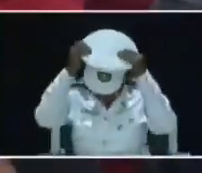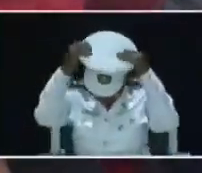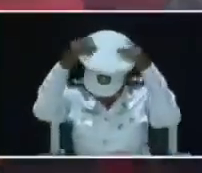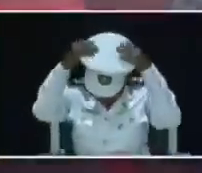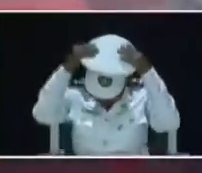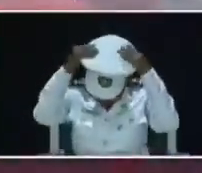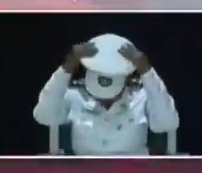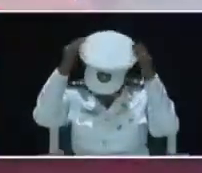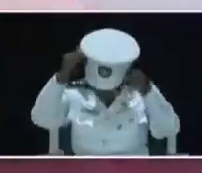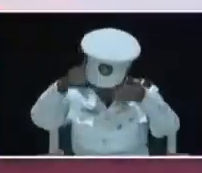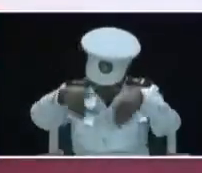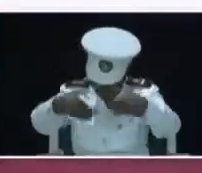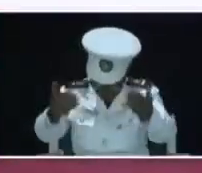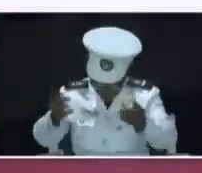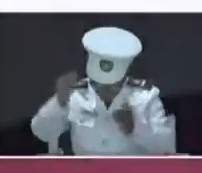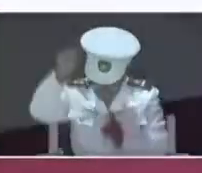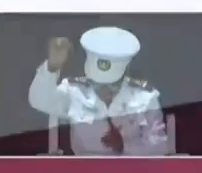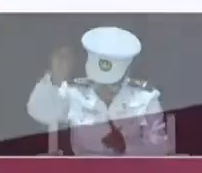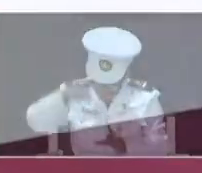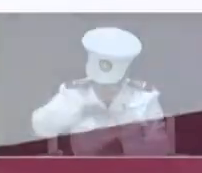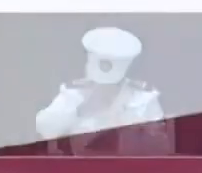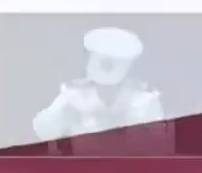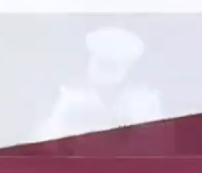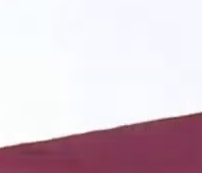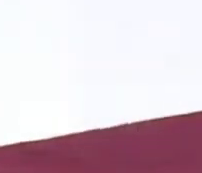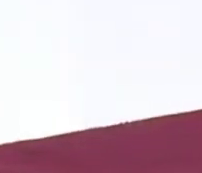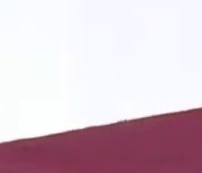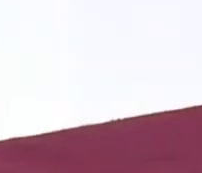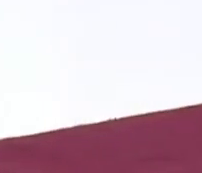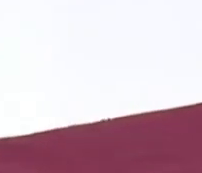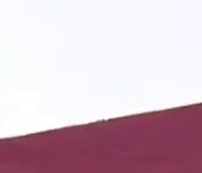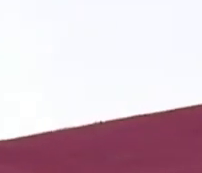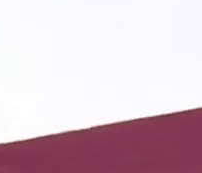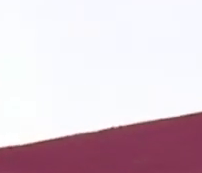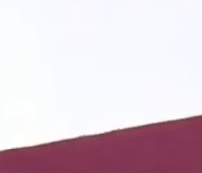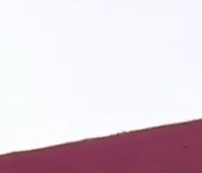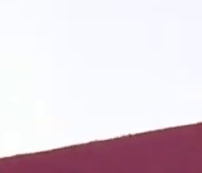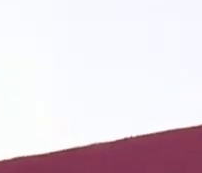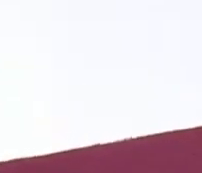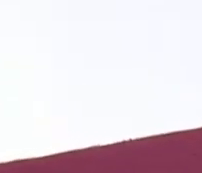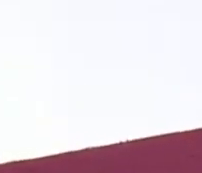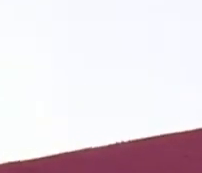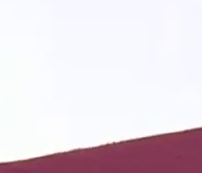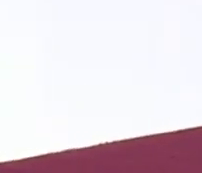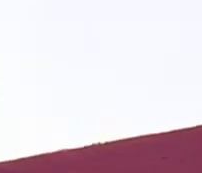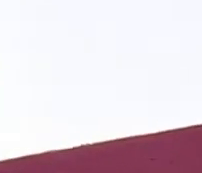Give Him all the glory, all the honor, all the adoration.